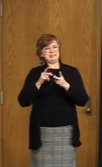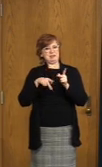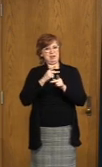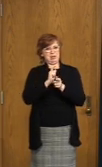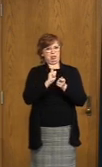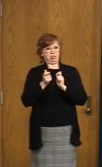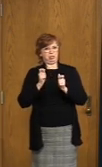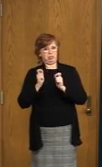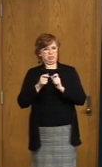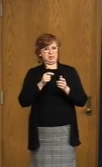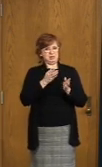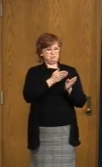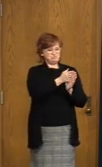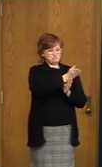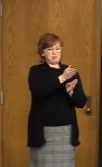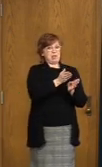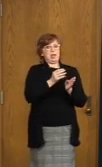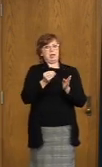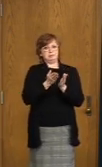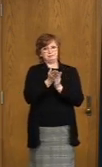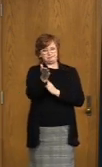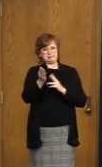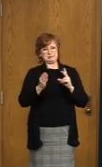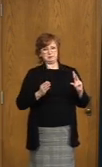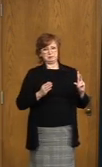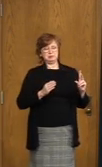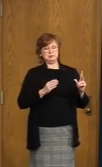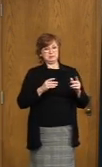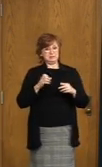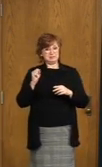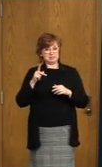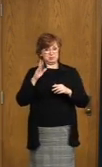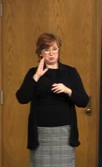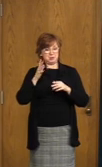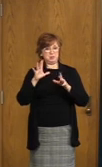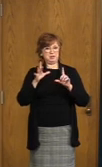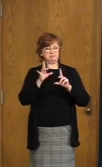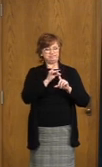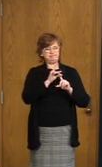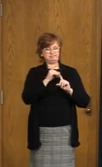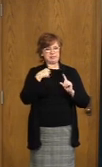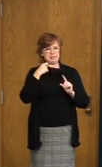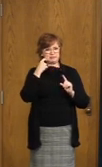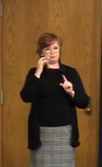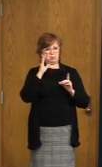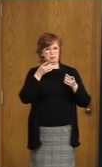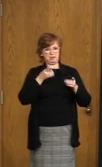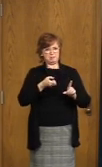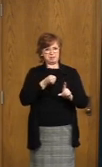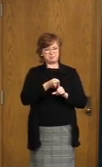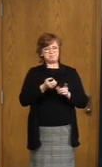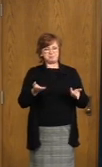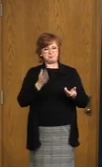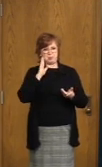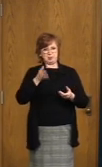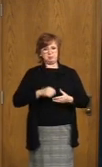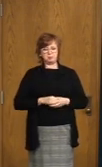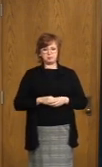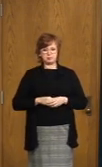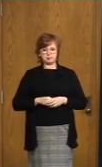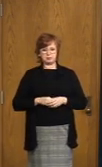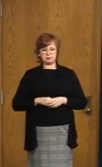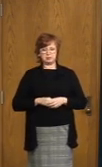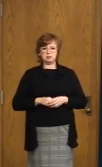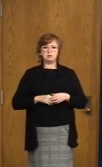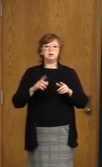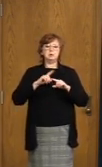remain exactly the same. We really have to follow all these public health measures to keep transmission rates down, and these measures work against the variant and